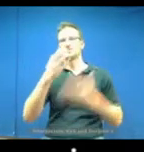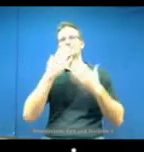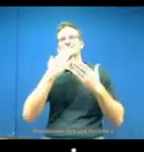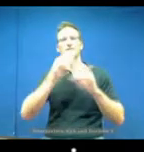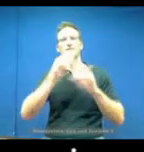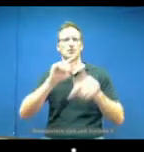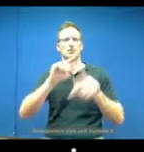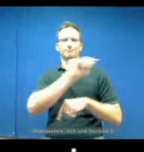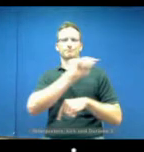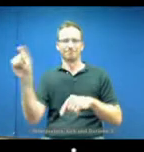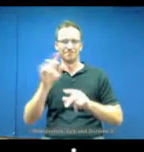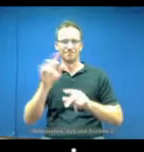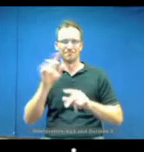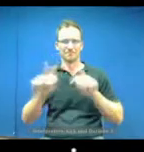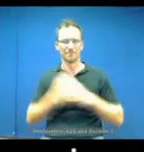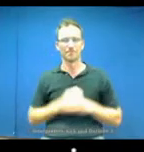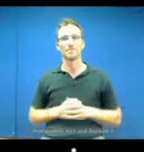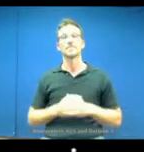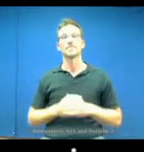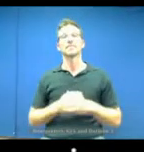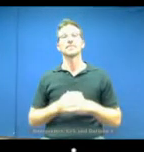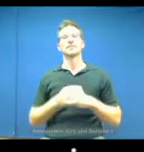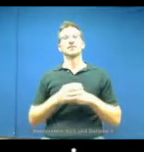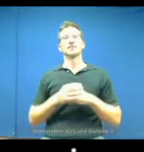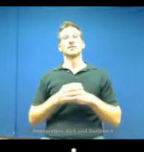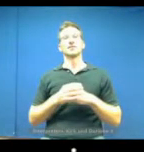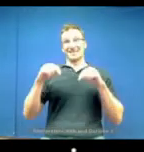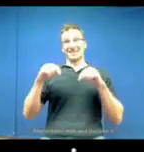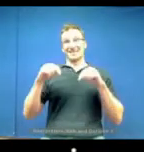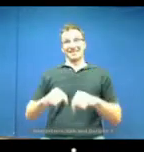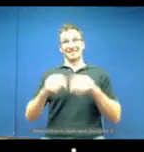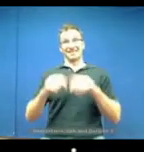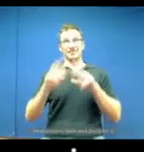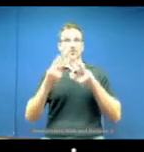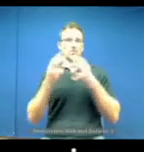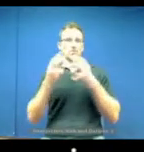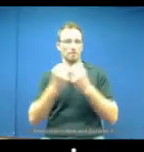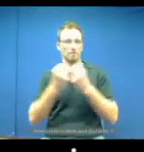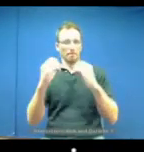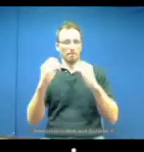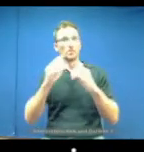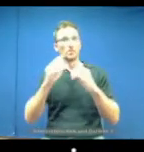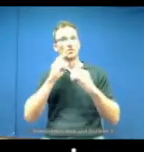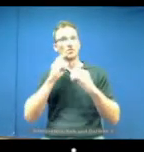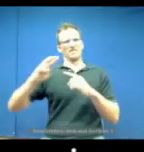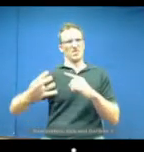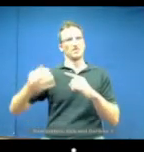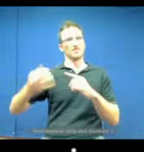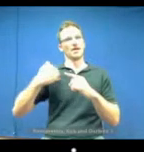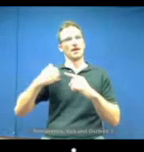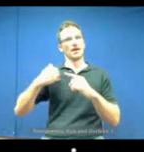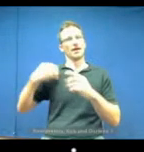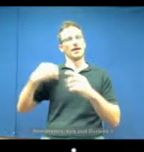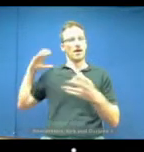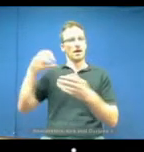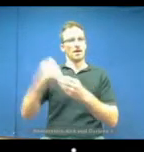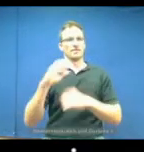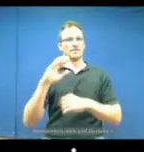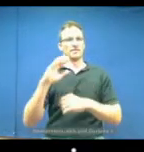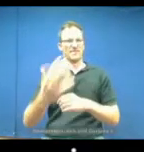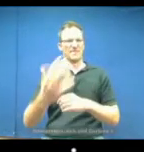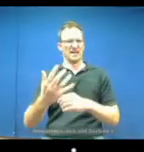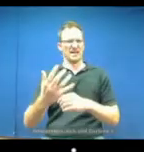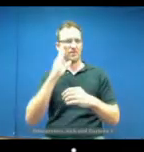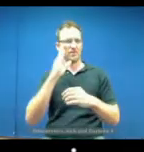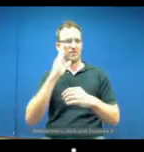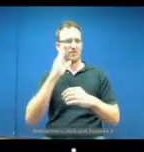So this is the 4th webinar in a series of 5, and we're focusing on interpreting in domestic